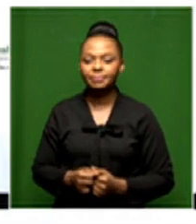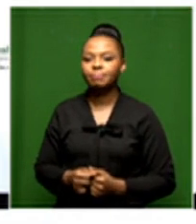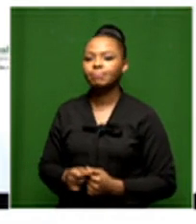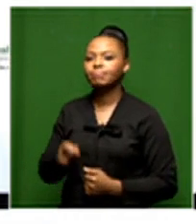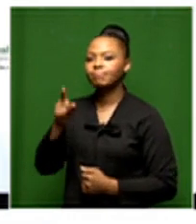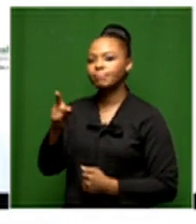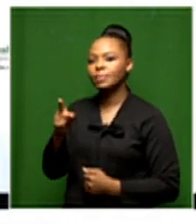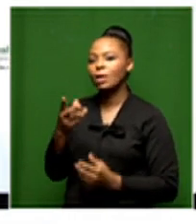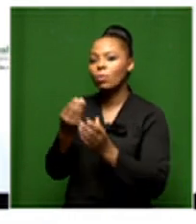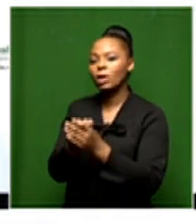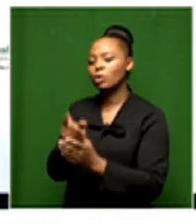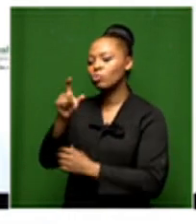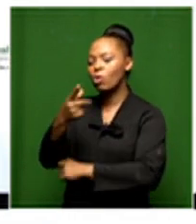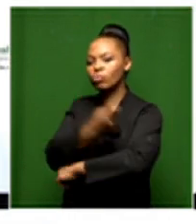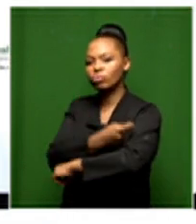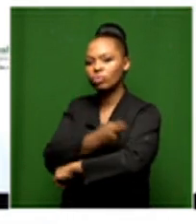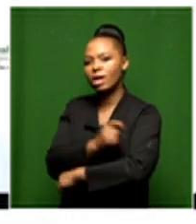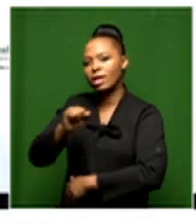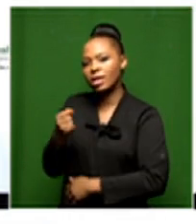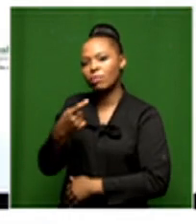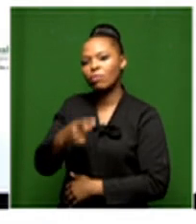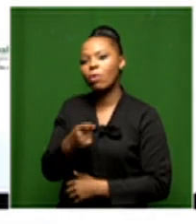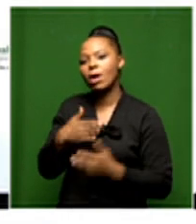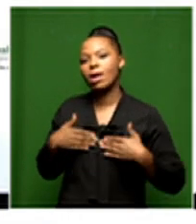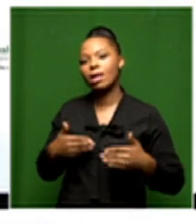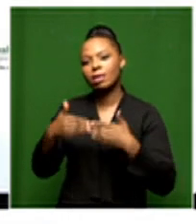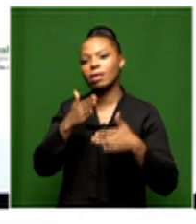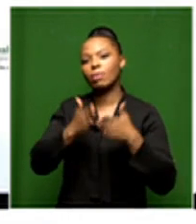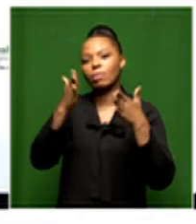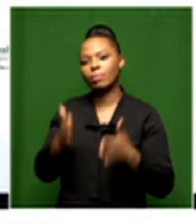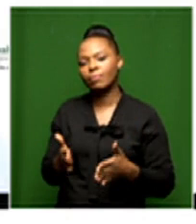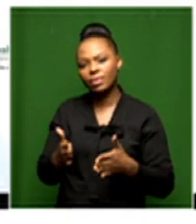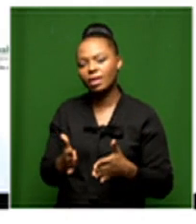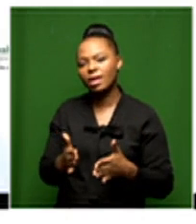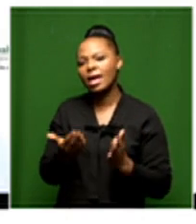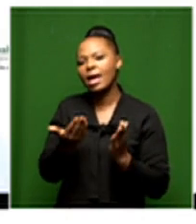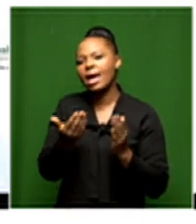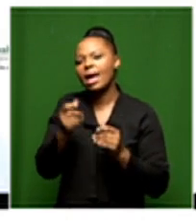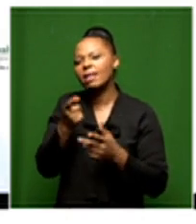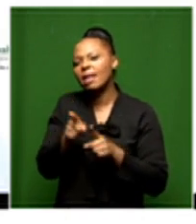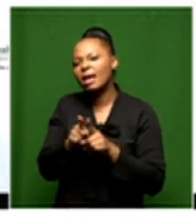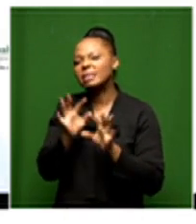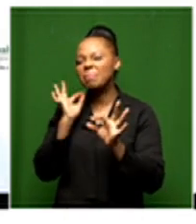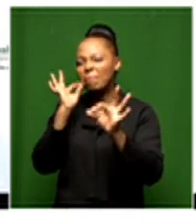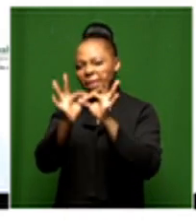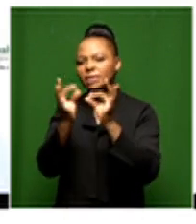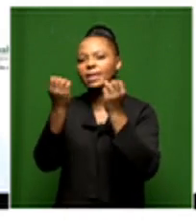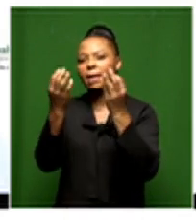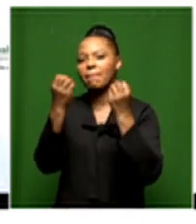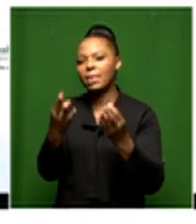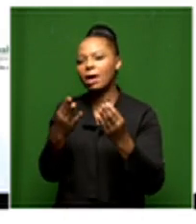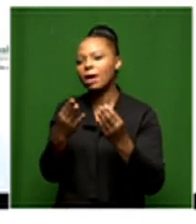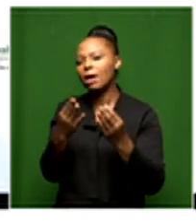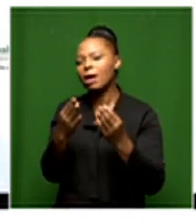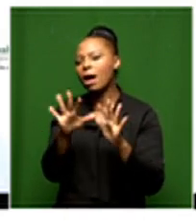the doses that are set aside for healthcare workers, what are the exact numbers that we're talking about in terms of healthcare workers in